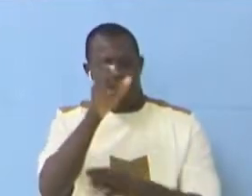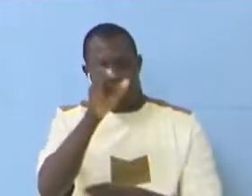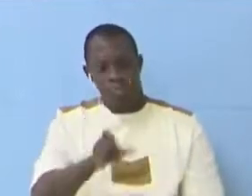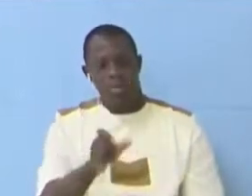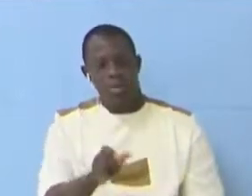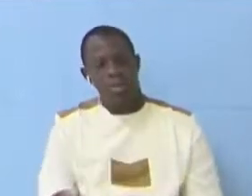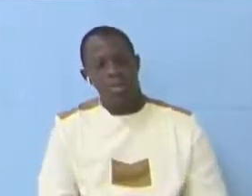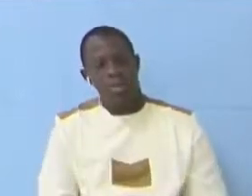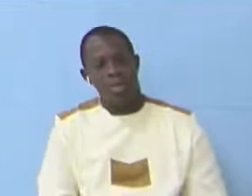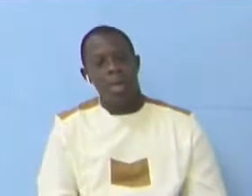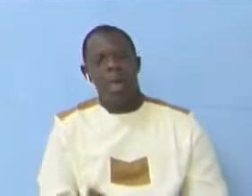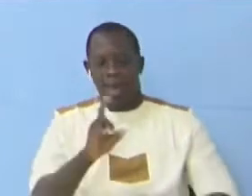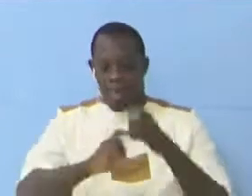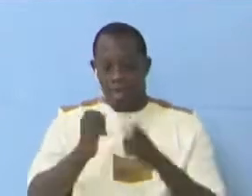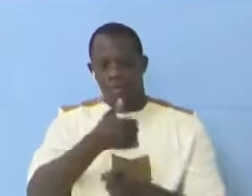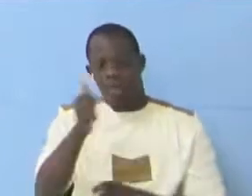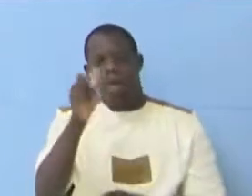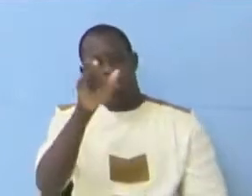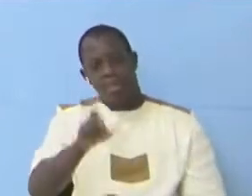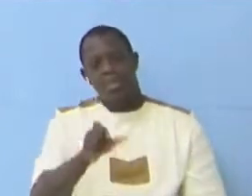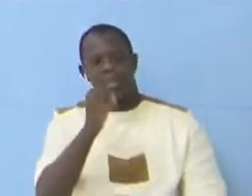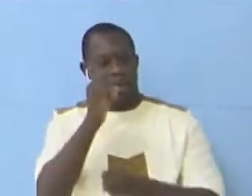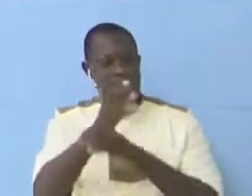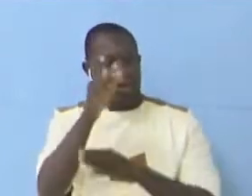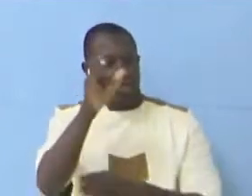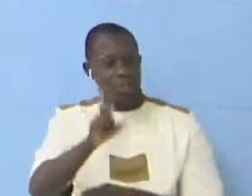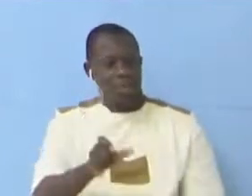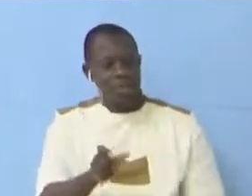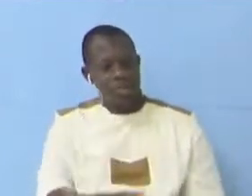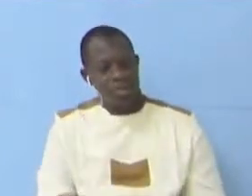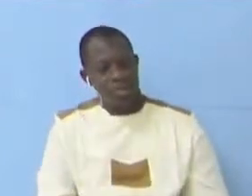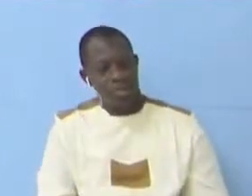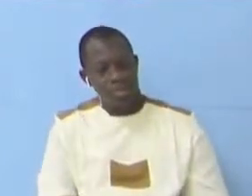Faith Sheet, Ghanaian.